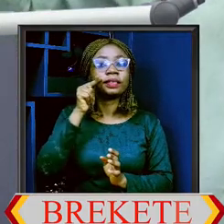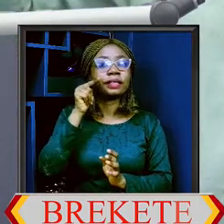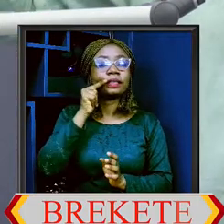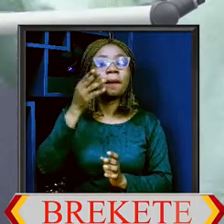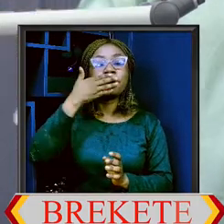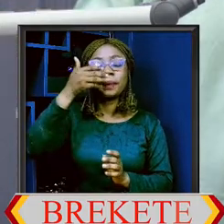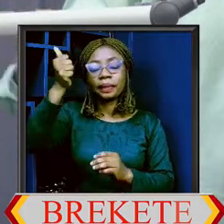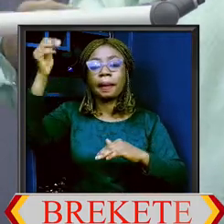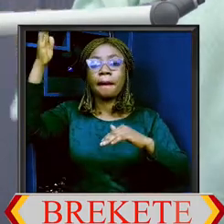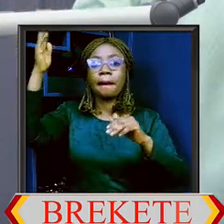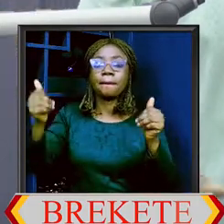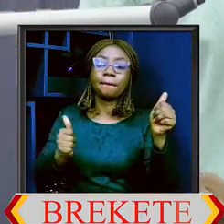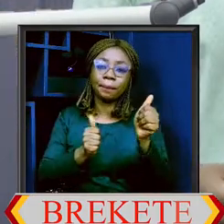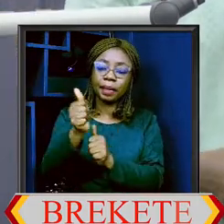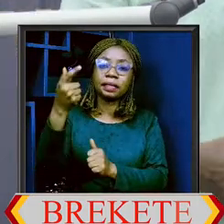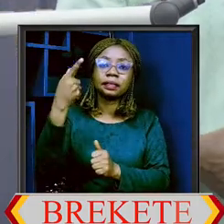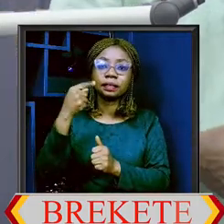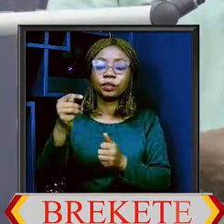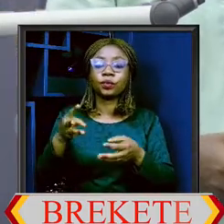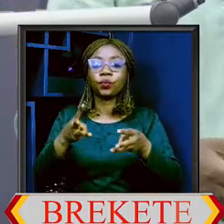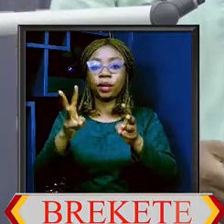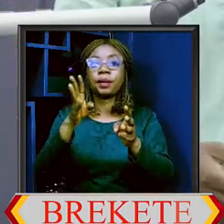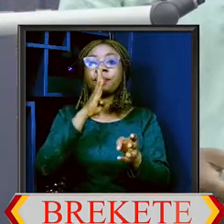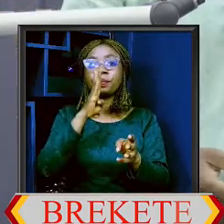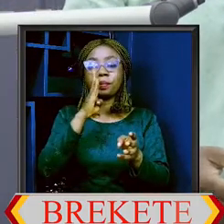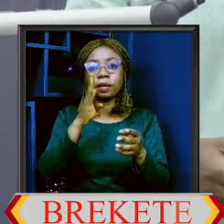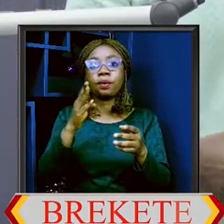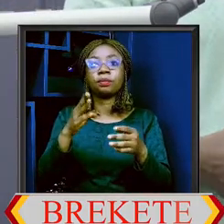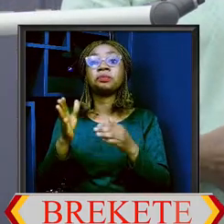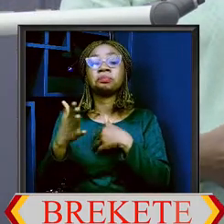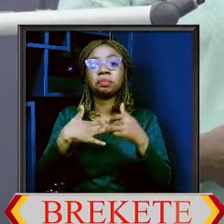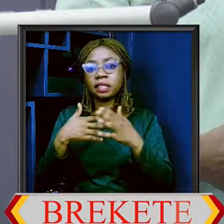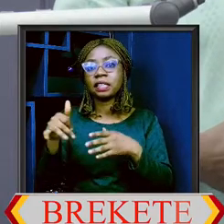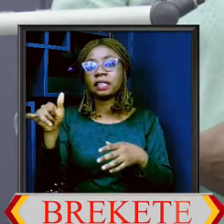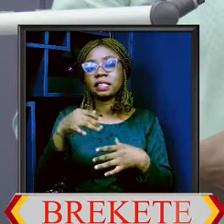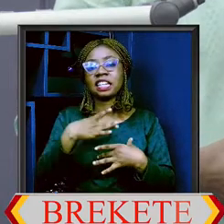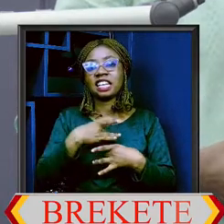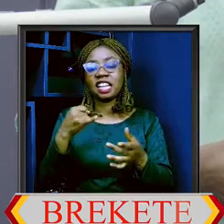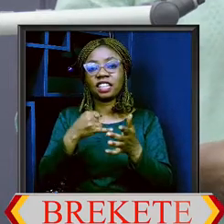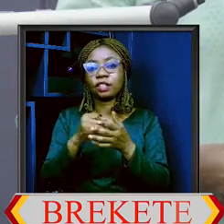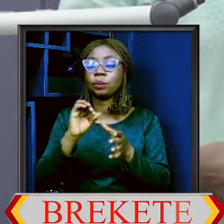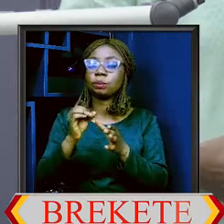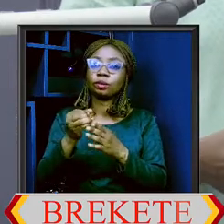better pass as he be by the grace of God whether they like it or